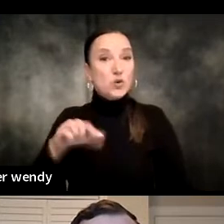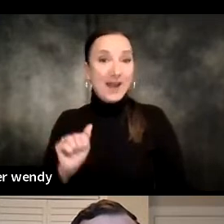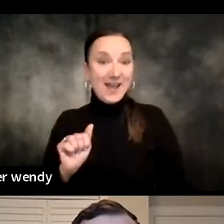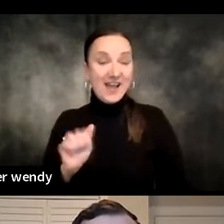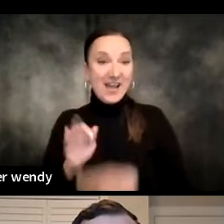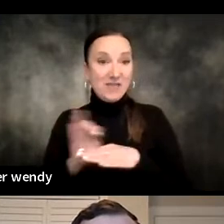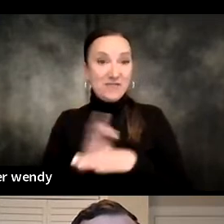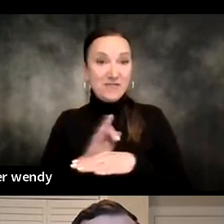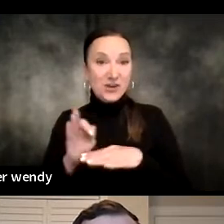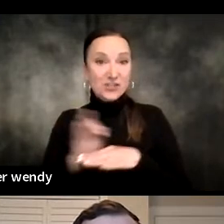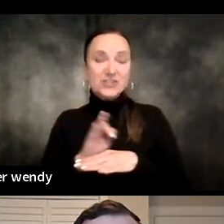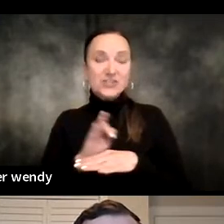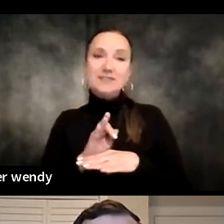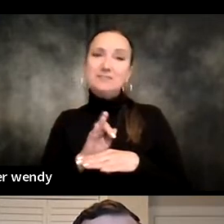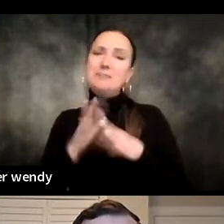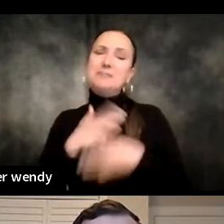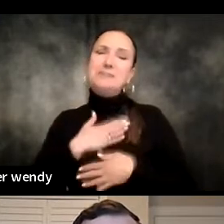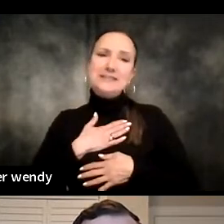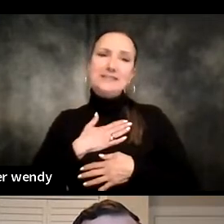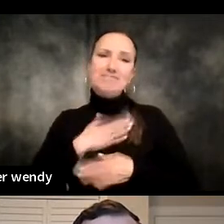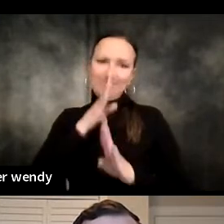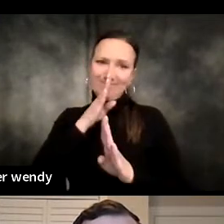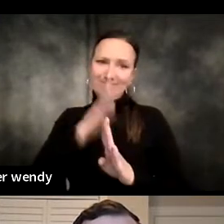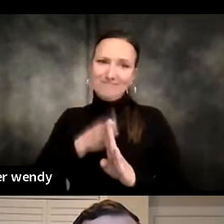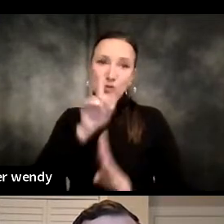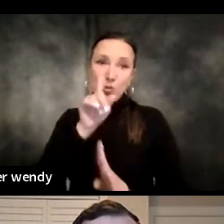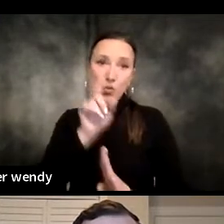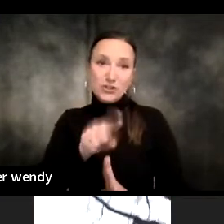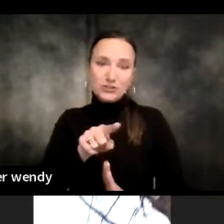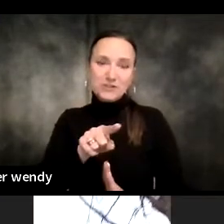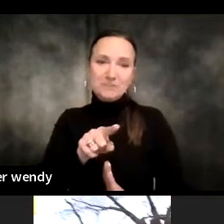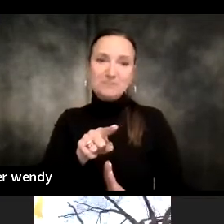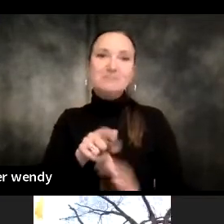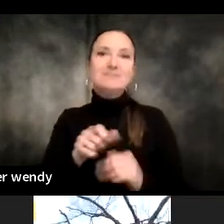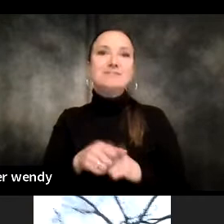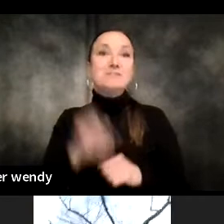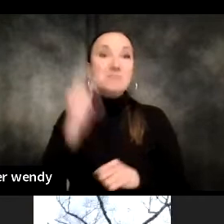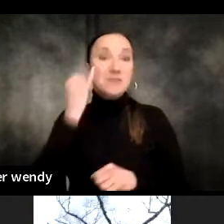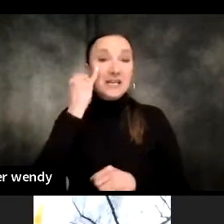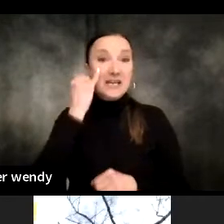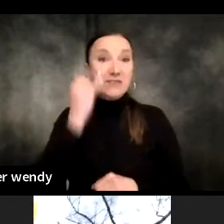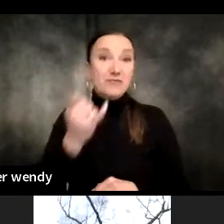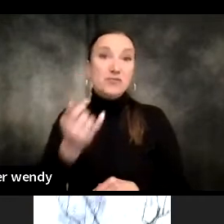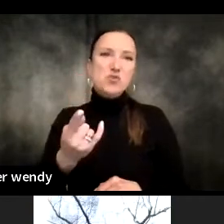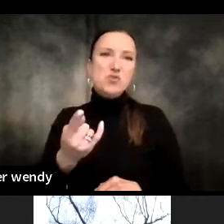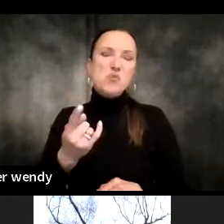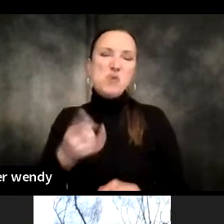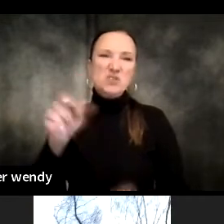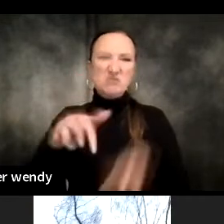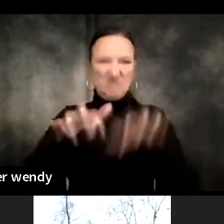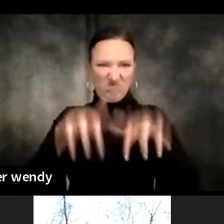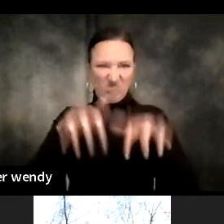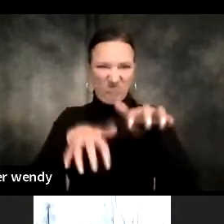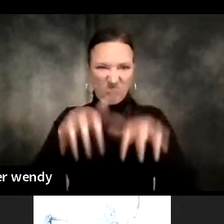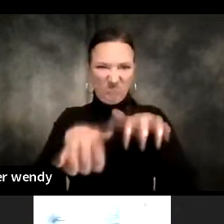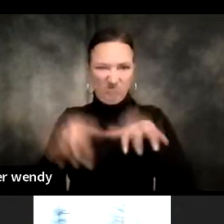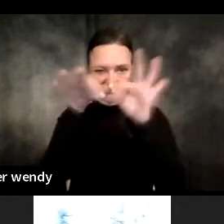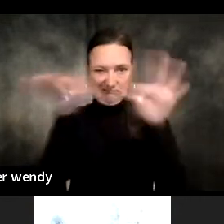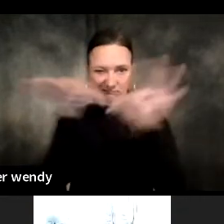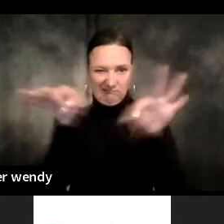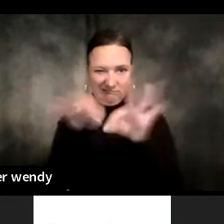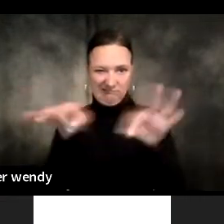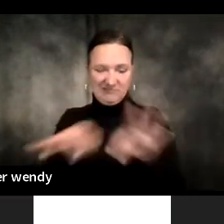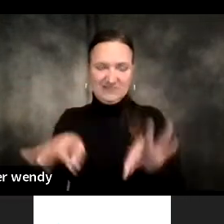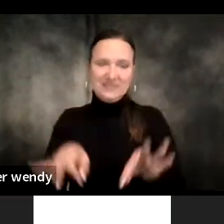is actually used for questions. We would ask that you refrain from dropping comments in the Q&A